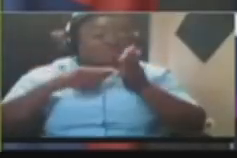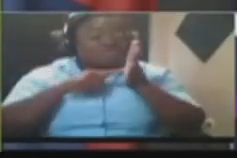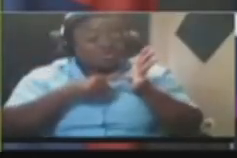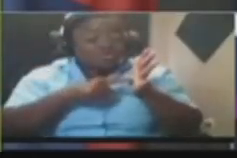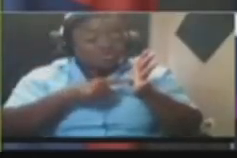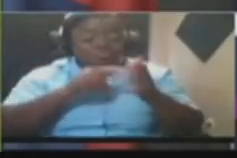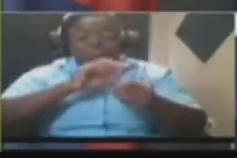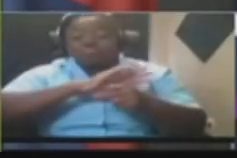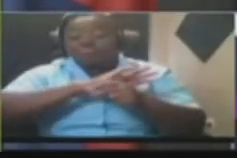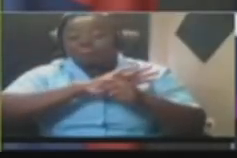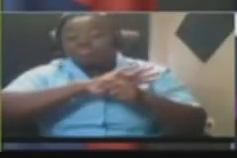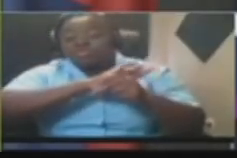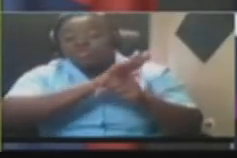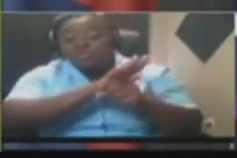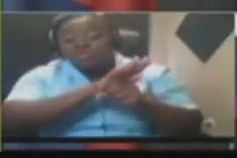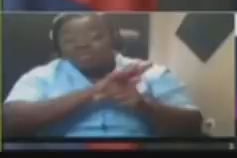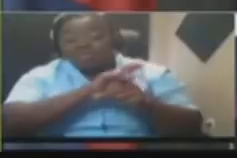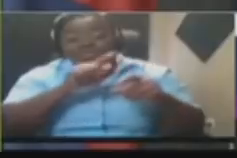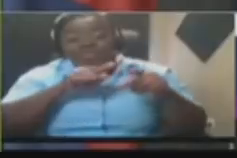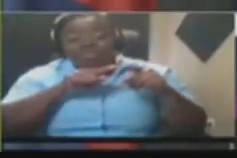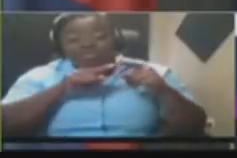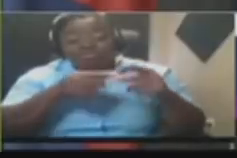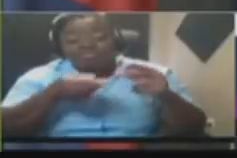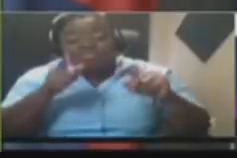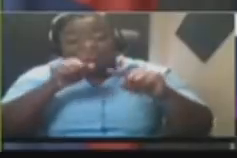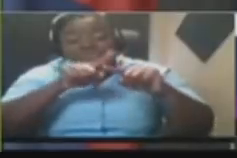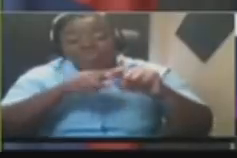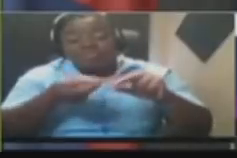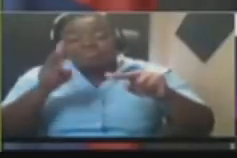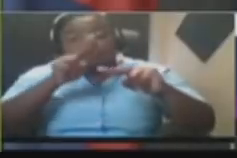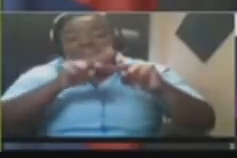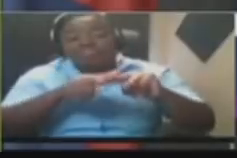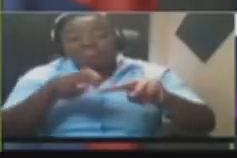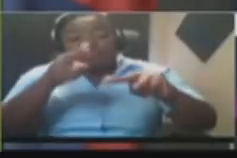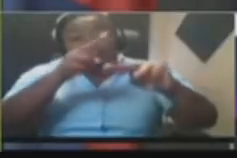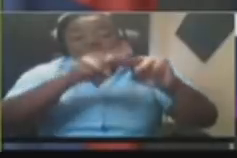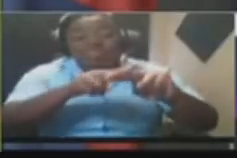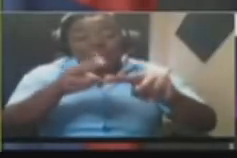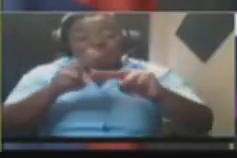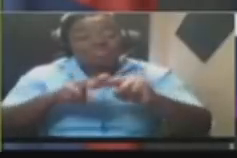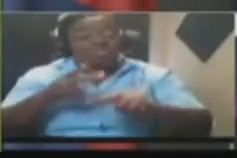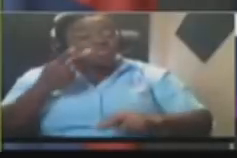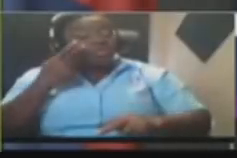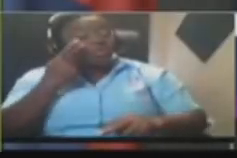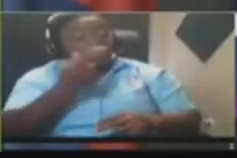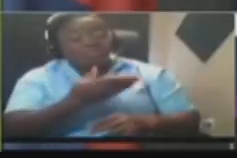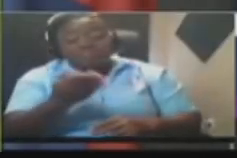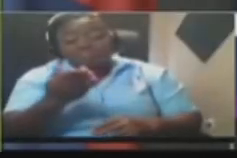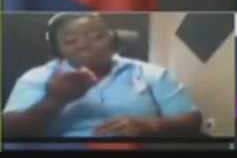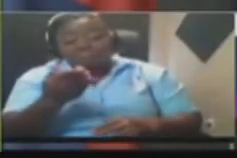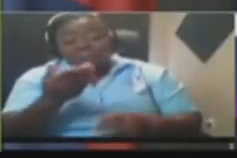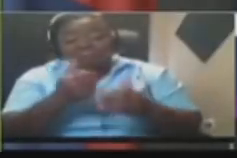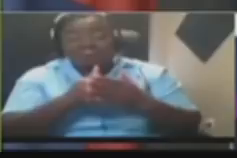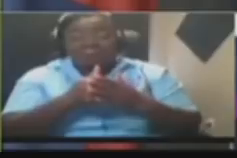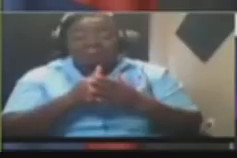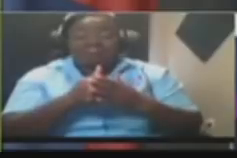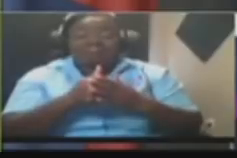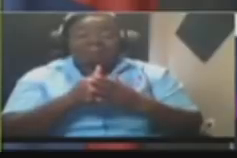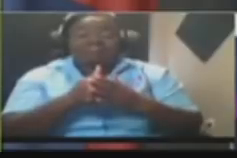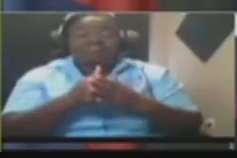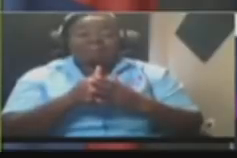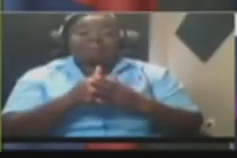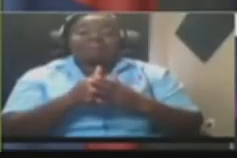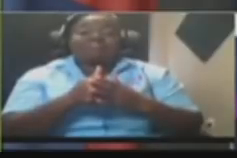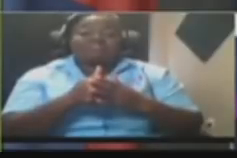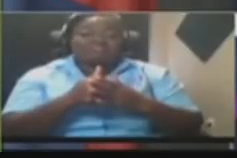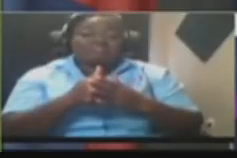perform and propagate itself, that it sometimes, more than often, the later variants are more dangerous than the